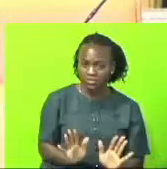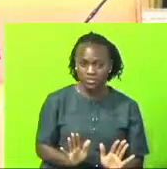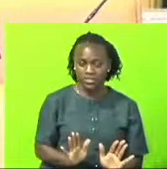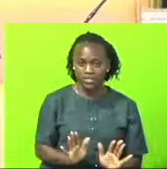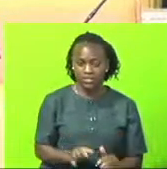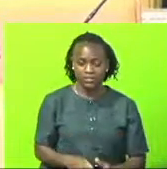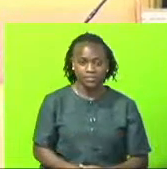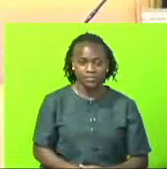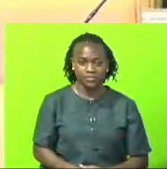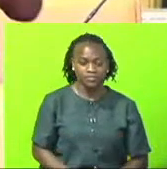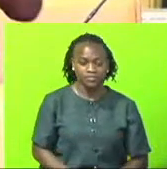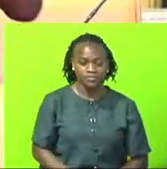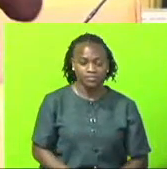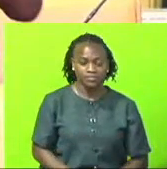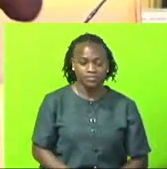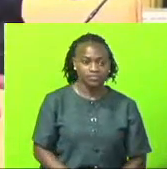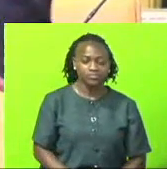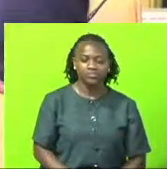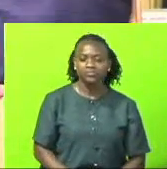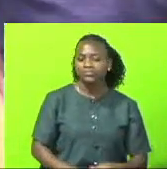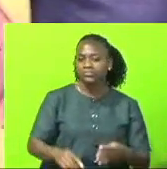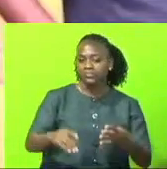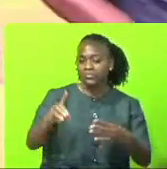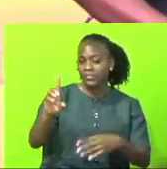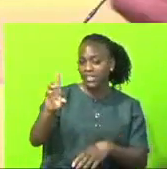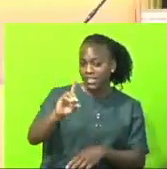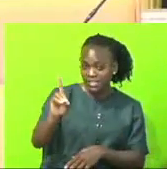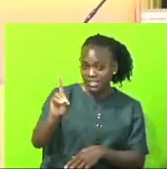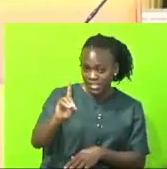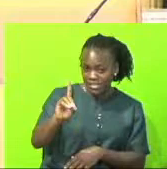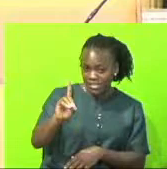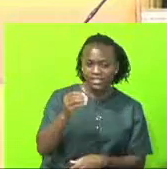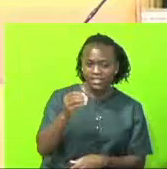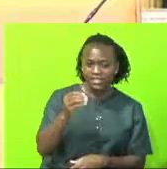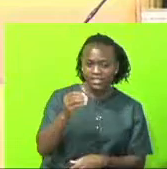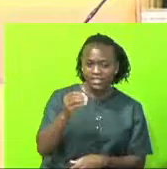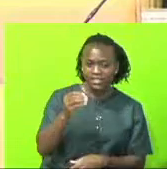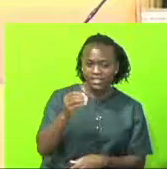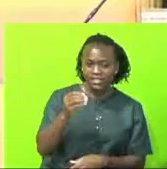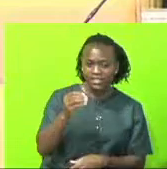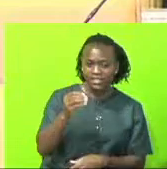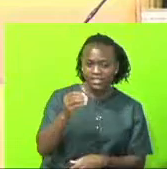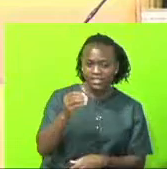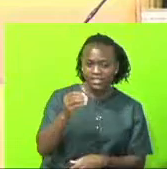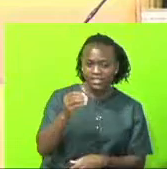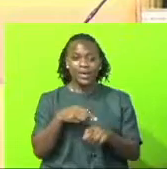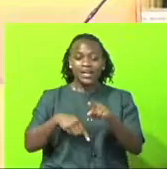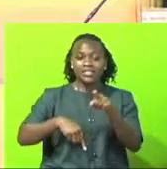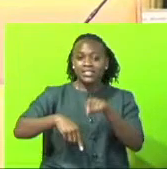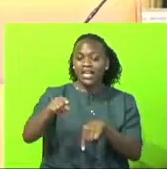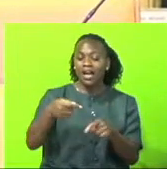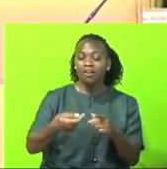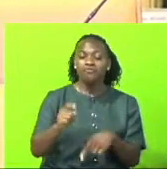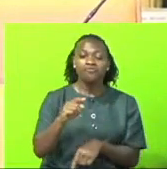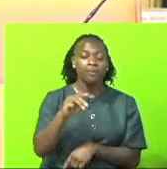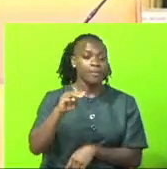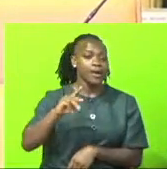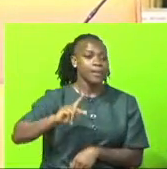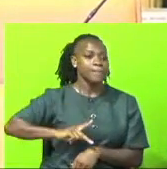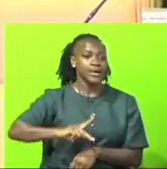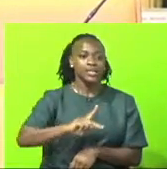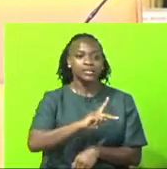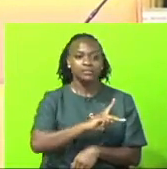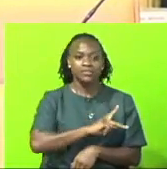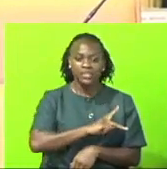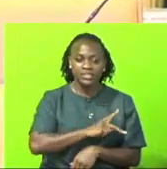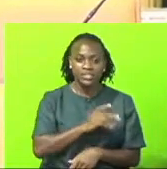Speaker, D, if the member is expelled from Parliament after having been found